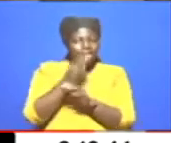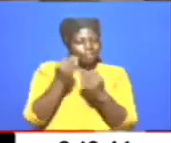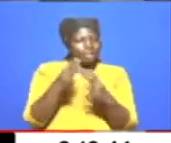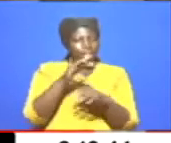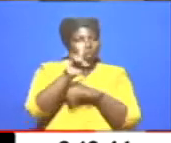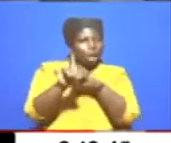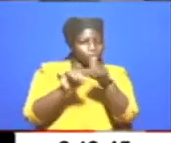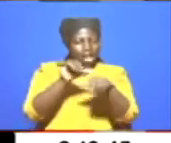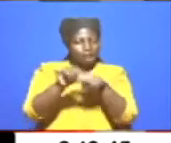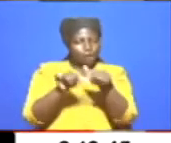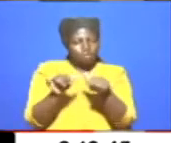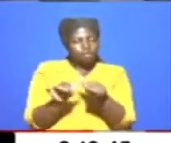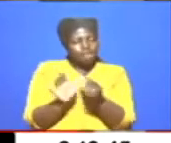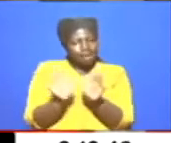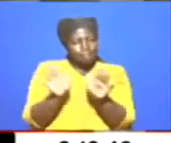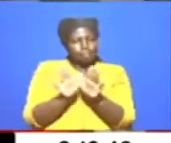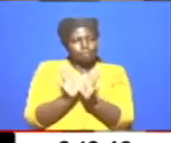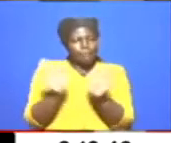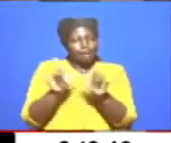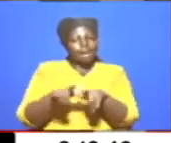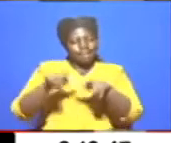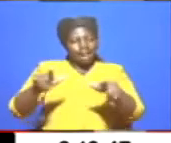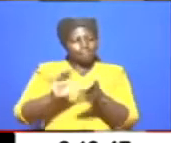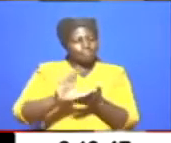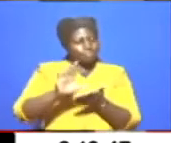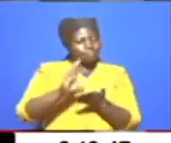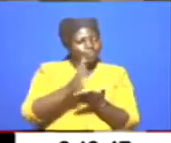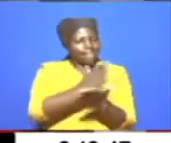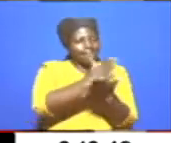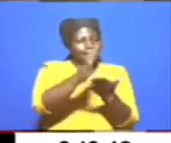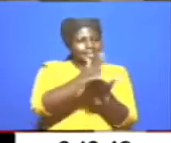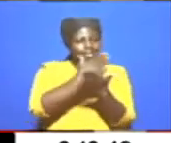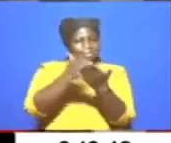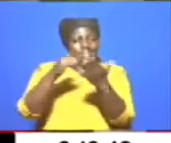allotment of public land in Nairobi. Reporting from Parliament, I'm Gichuki Wachira.